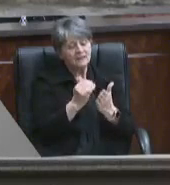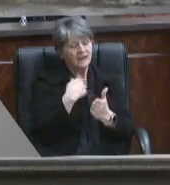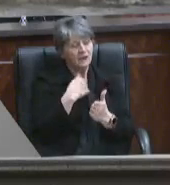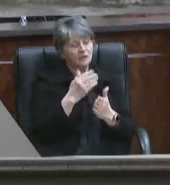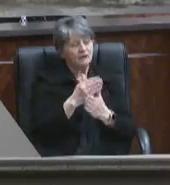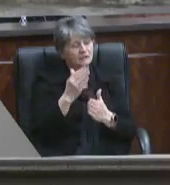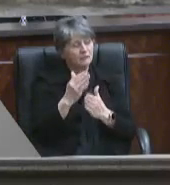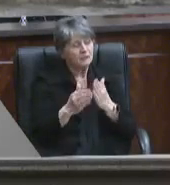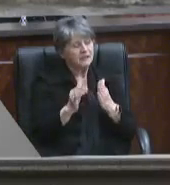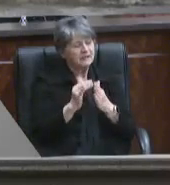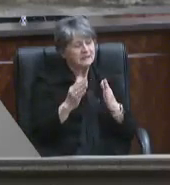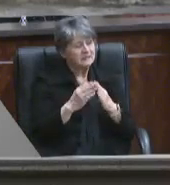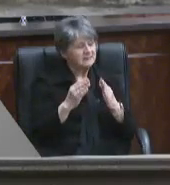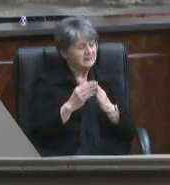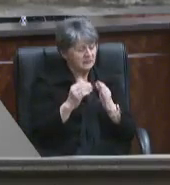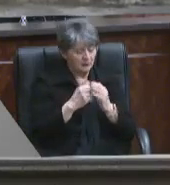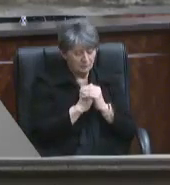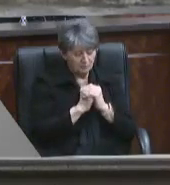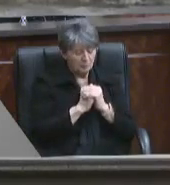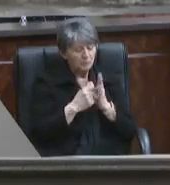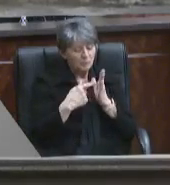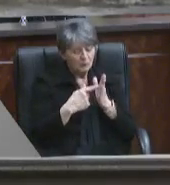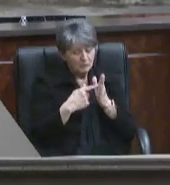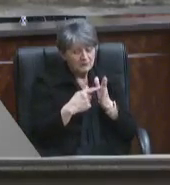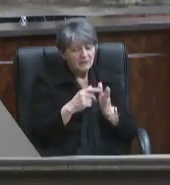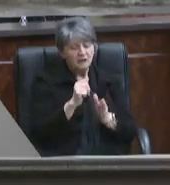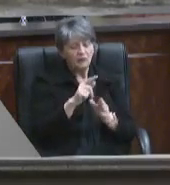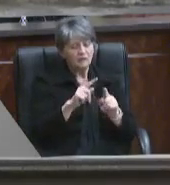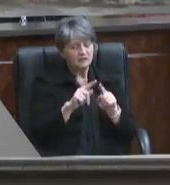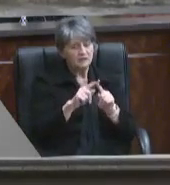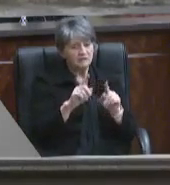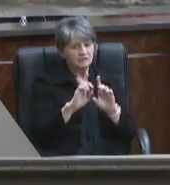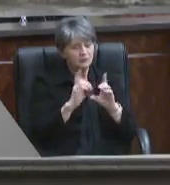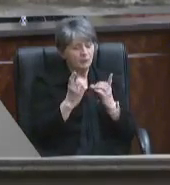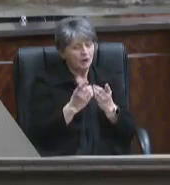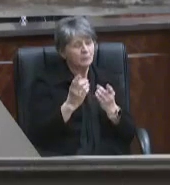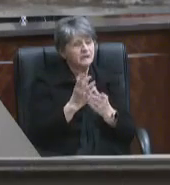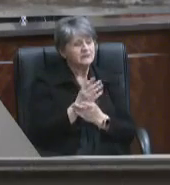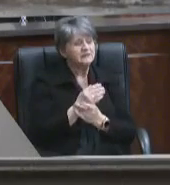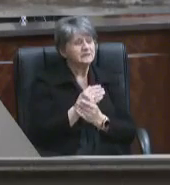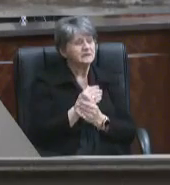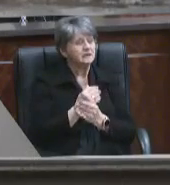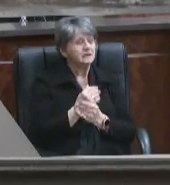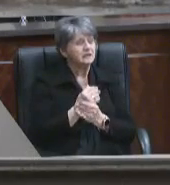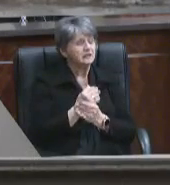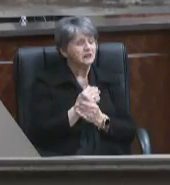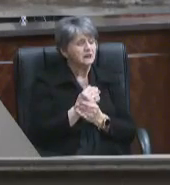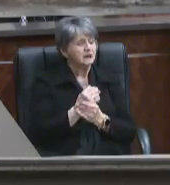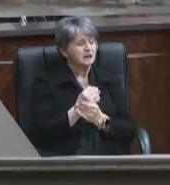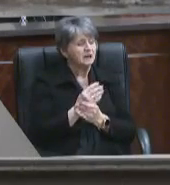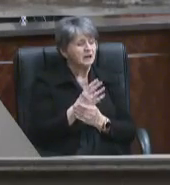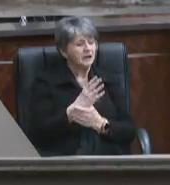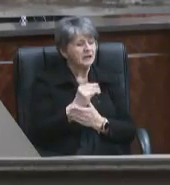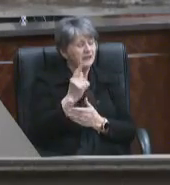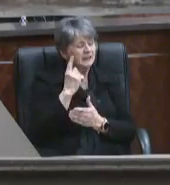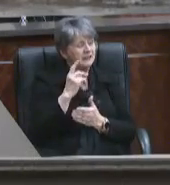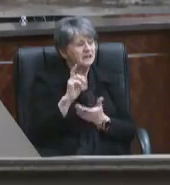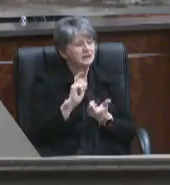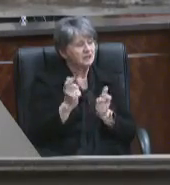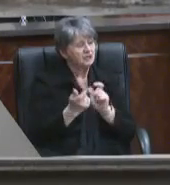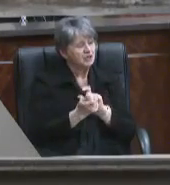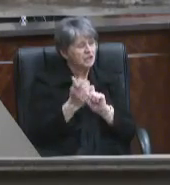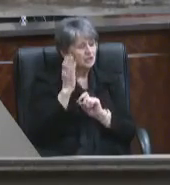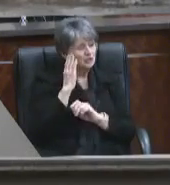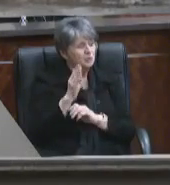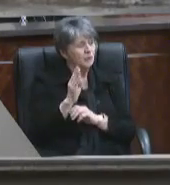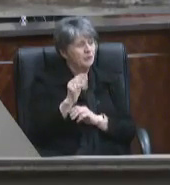as a city on behalf of all the departments. And I think this change will be in a way that